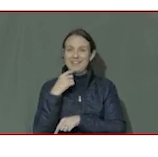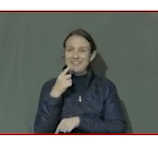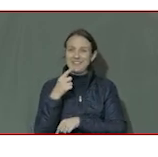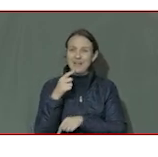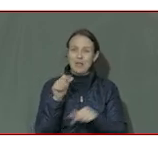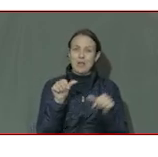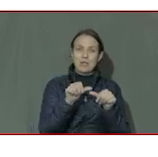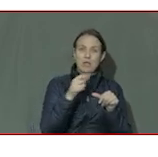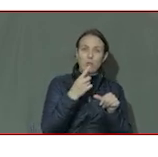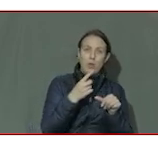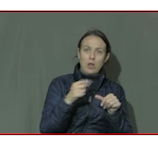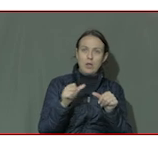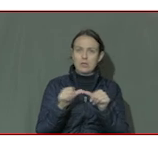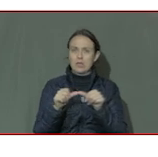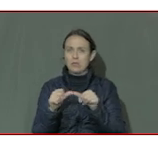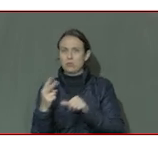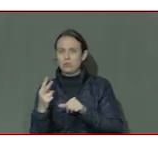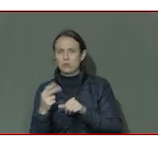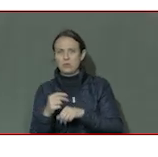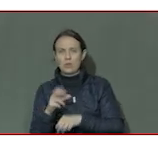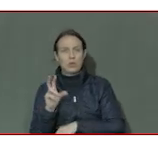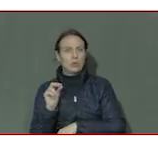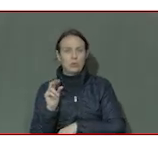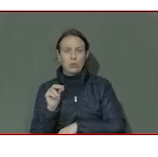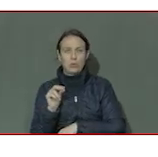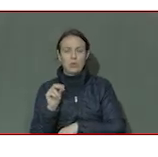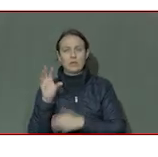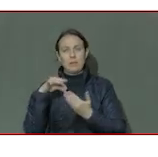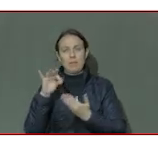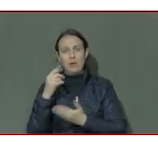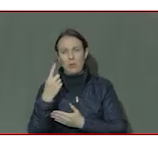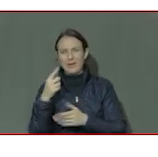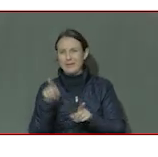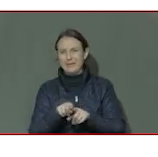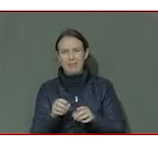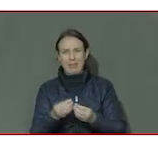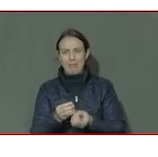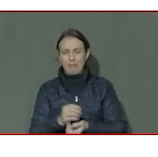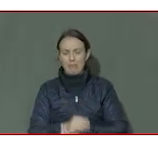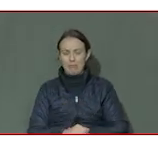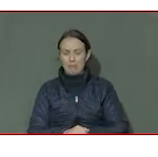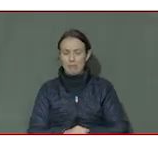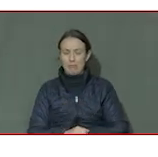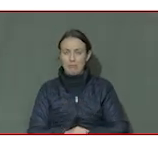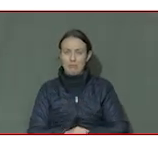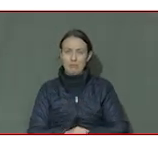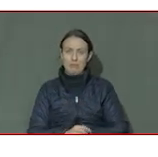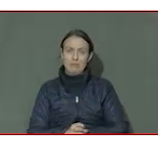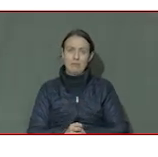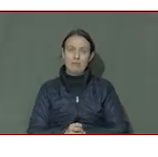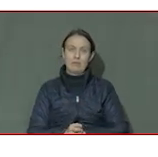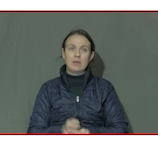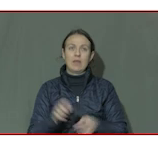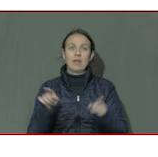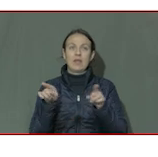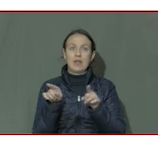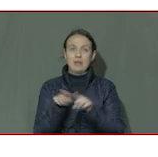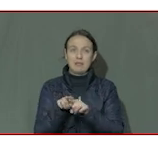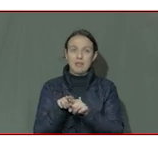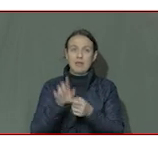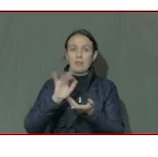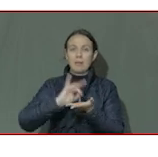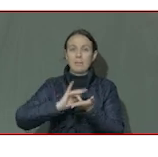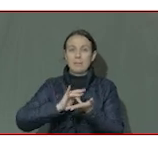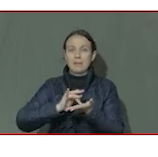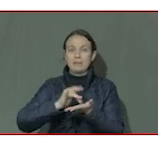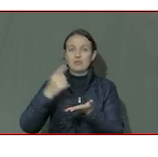one. Number two, same length. It's one mark. They also have the same position of the